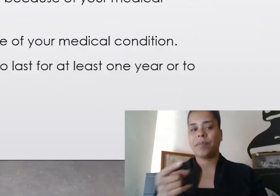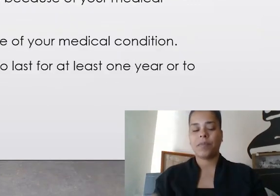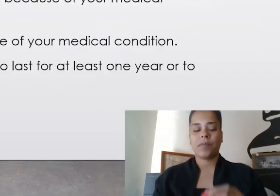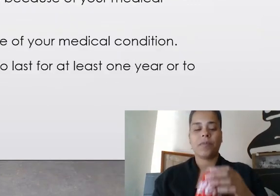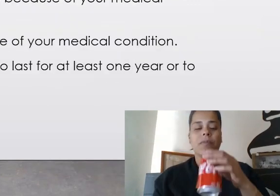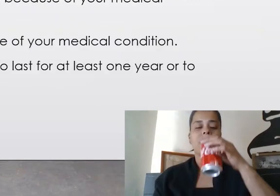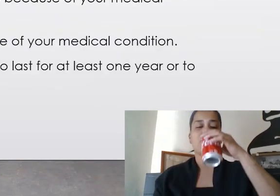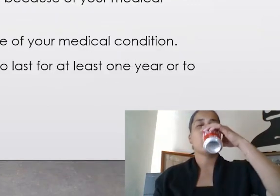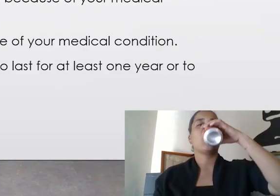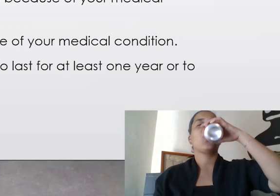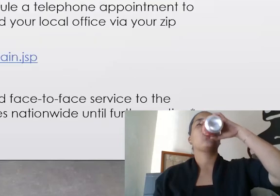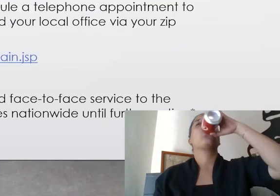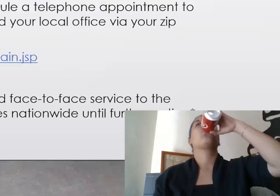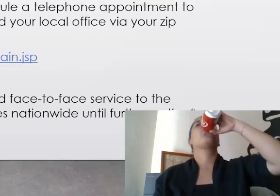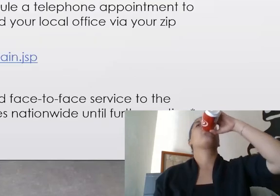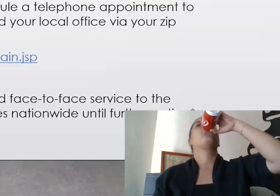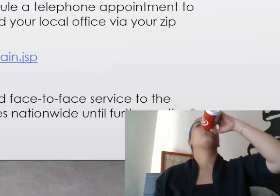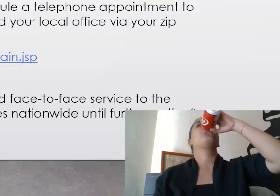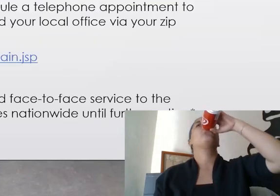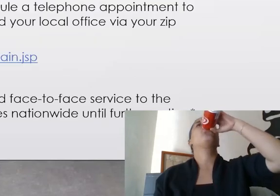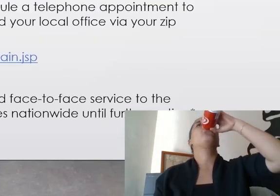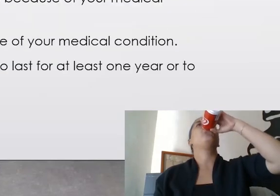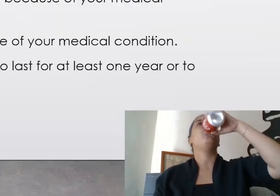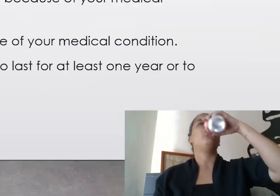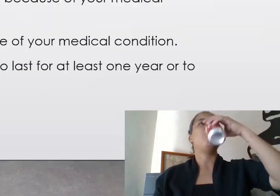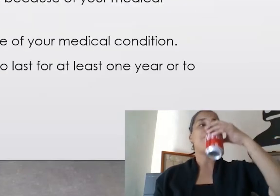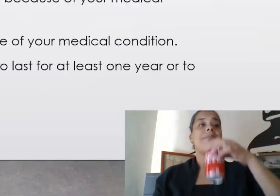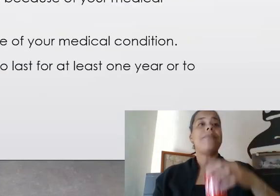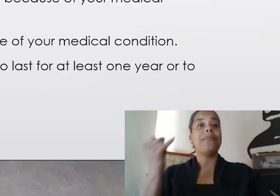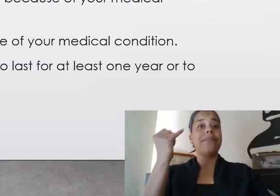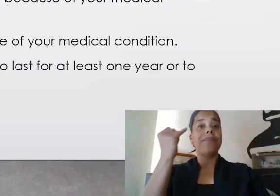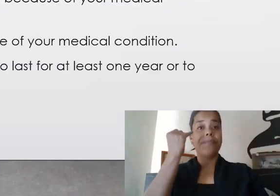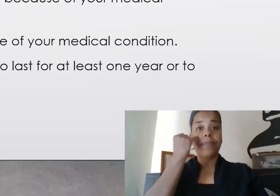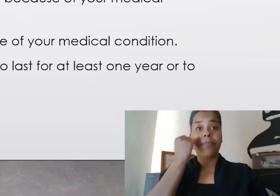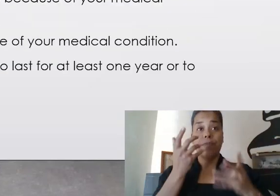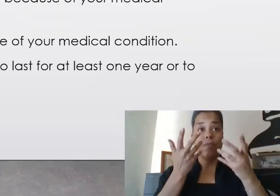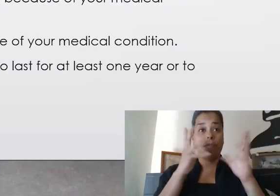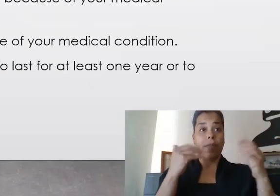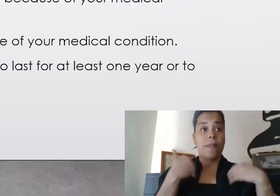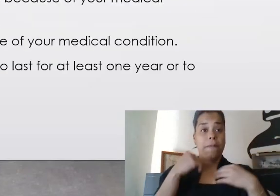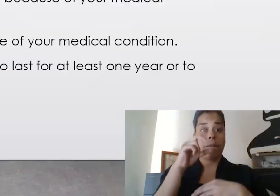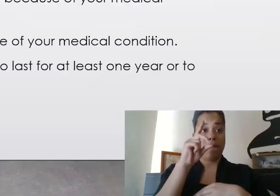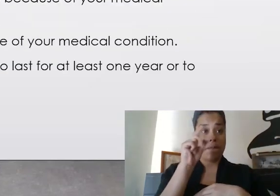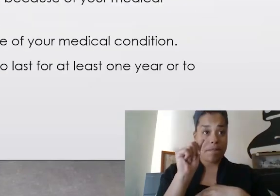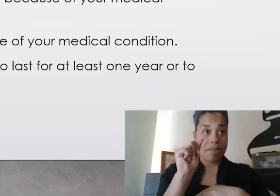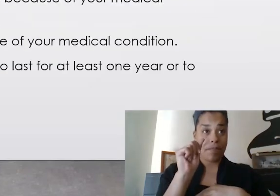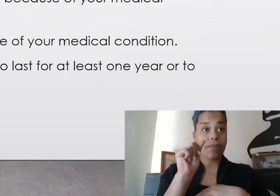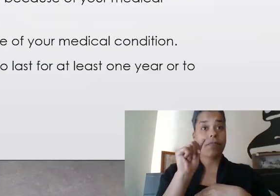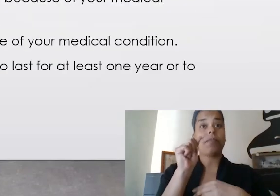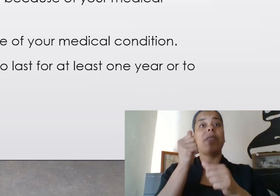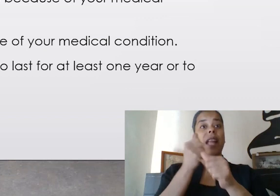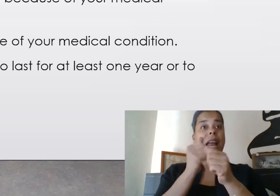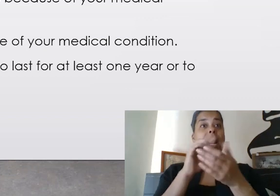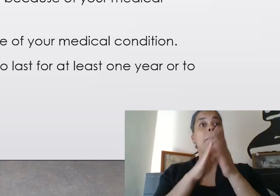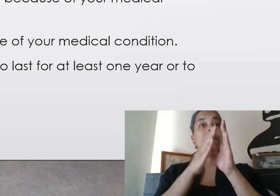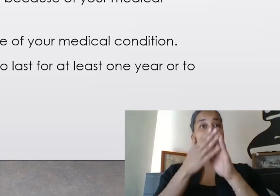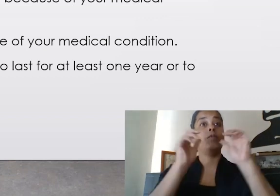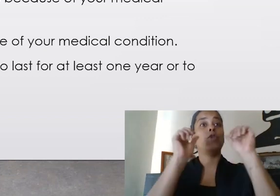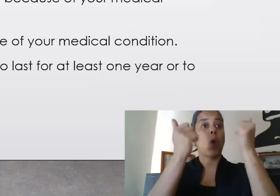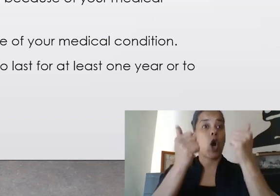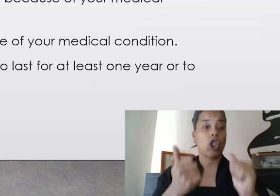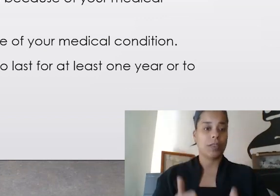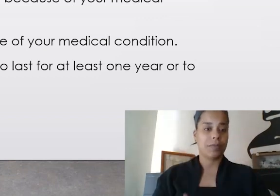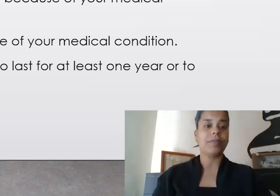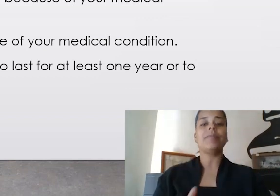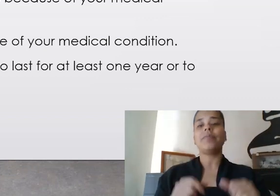if you have a disability already and your disability gets worse, you can also apply for SSI or SSDI depending on the